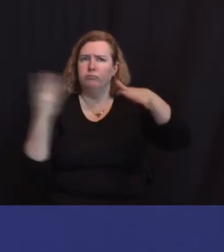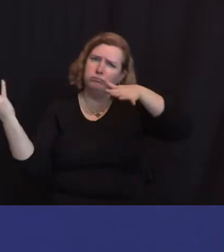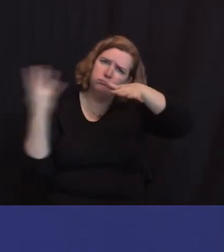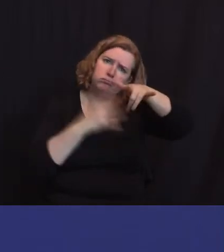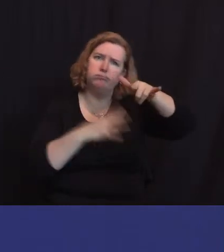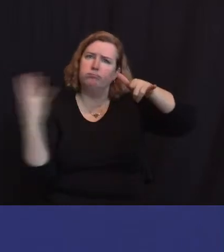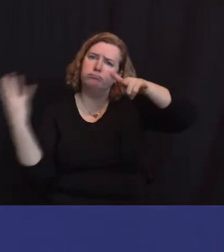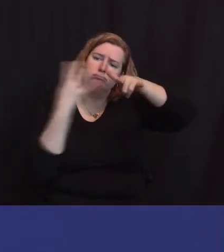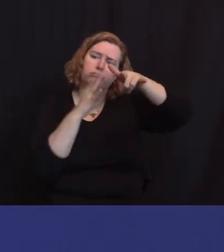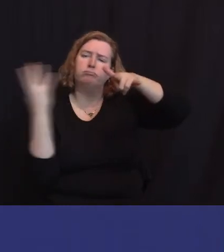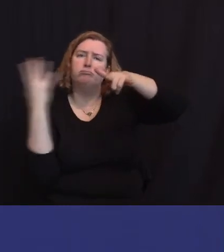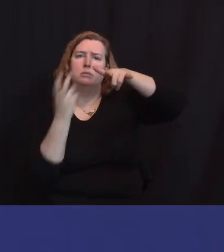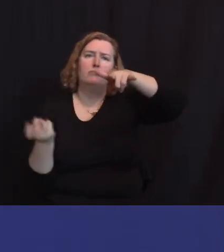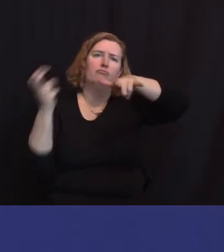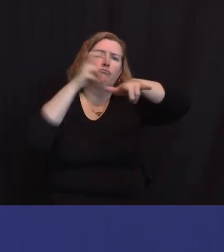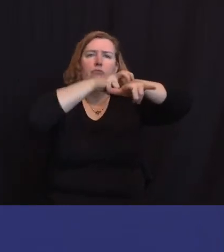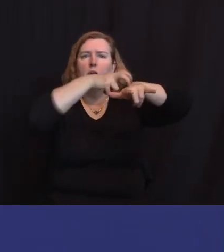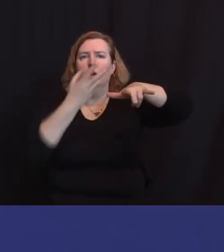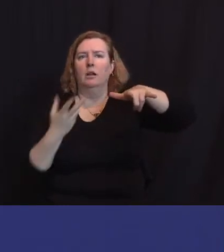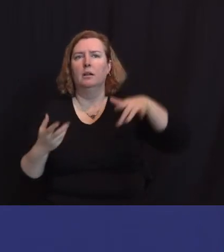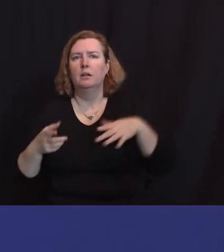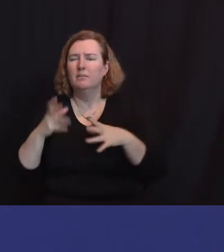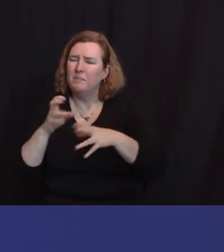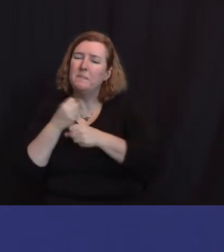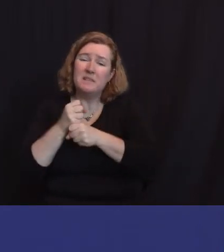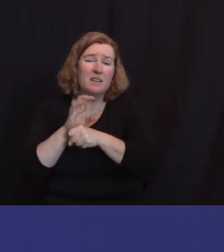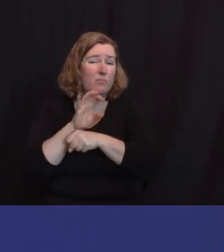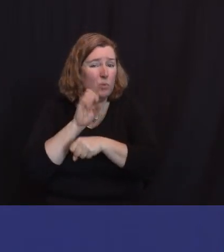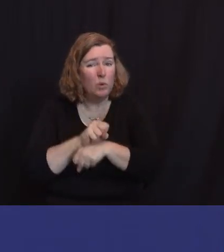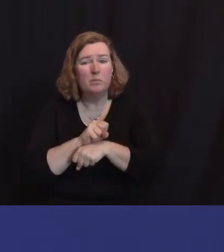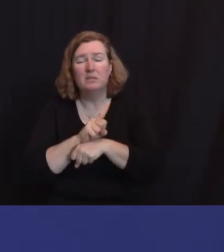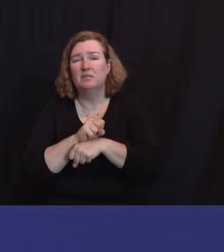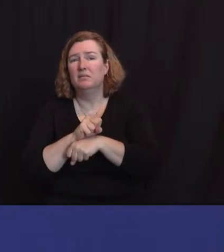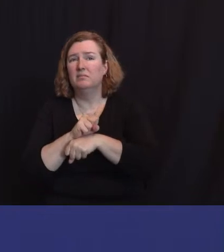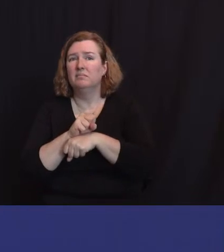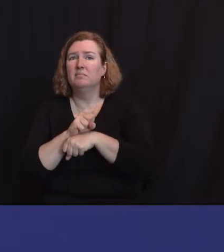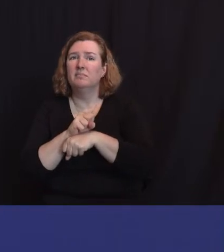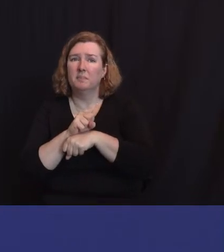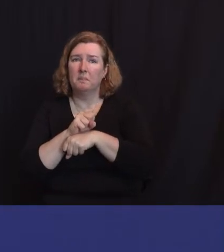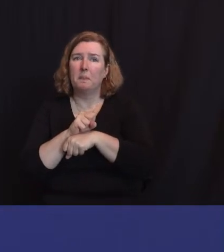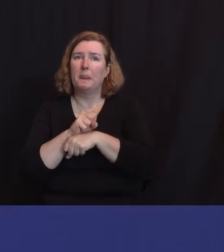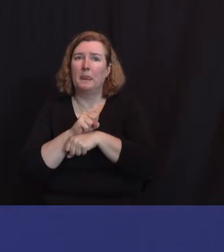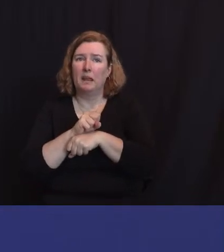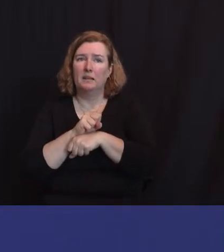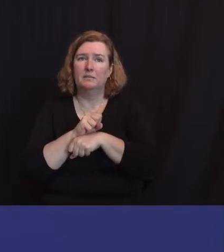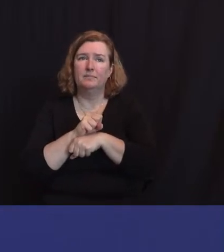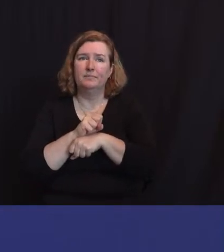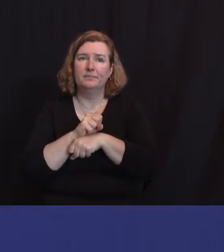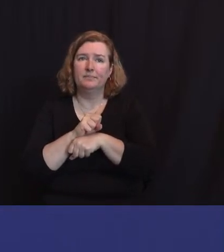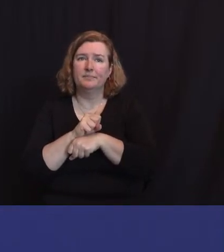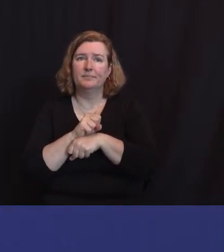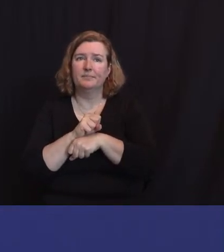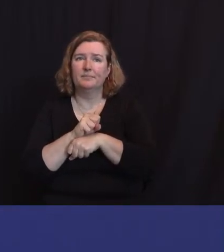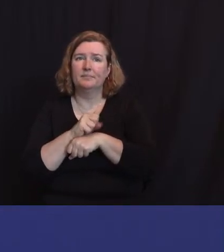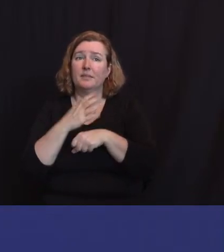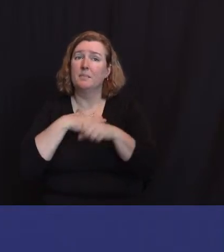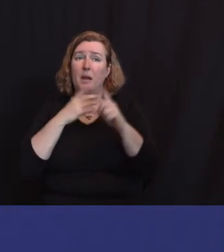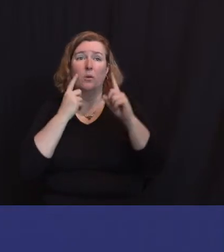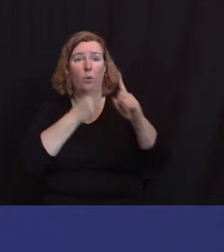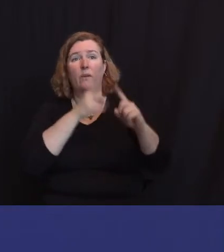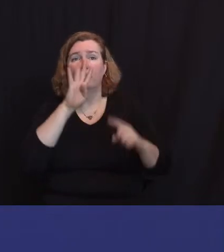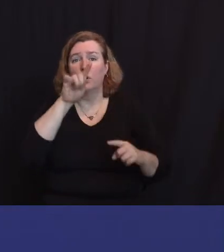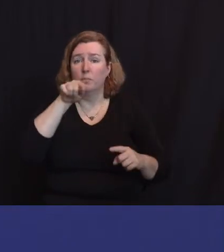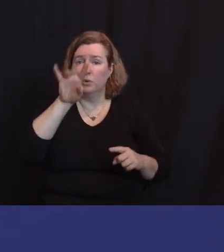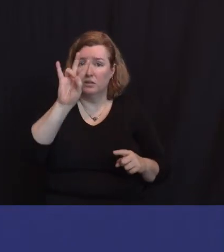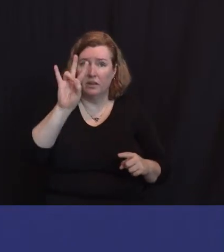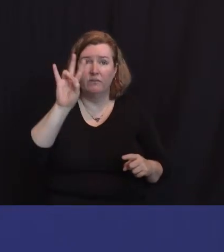get an appointment, not necessarily get your vaccine on that appointment. And again, our objective is 4.7 million people by the end of June. So